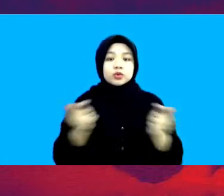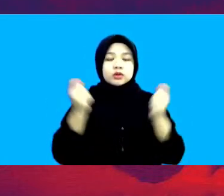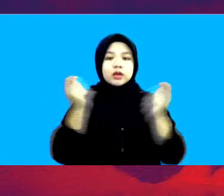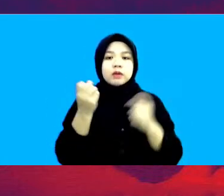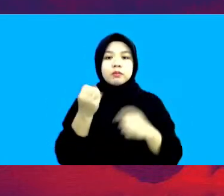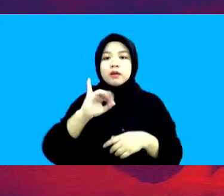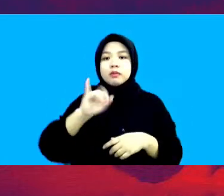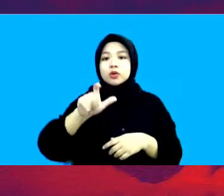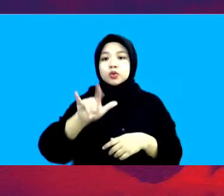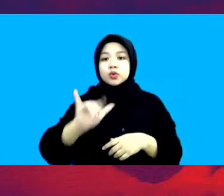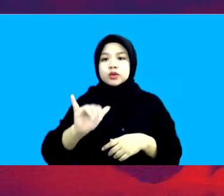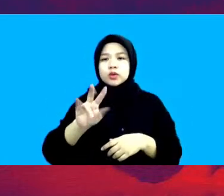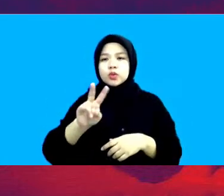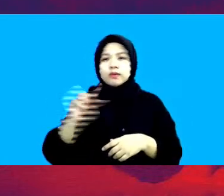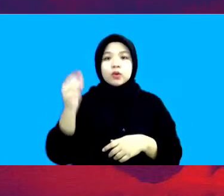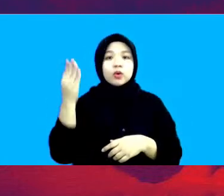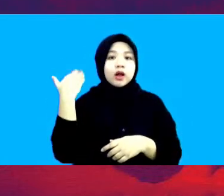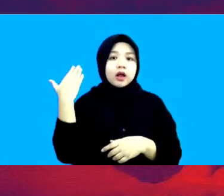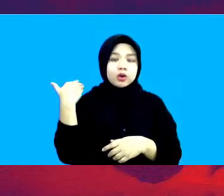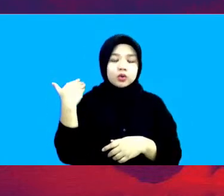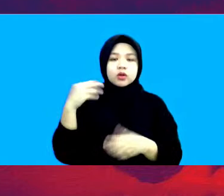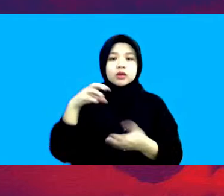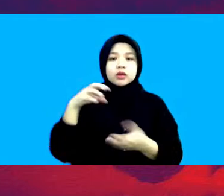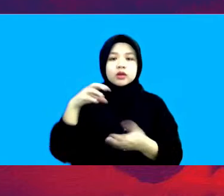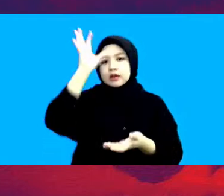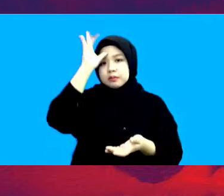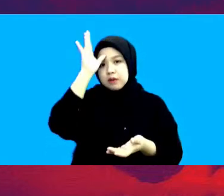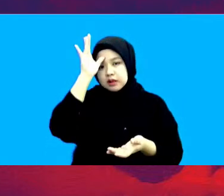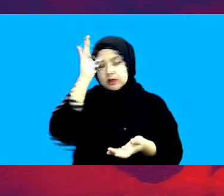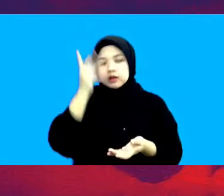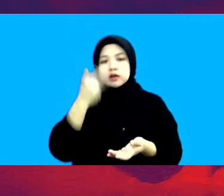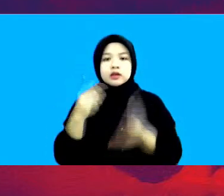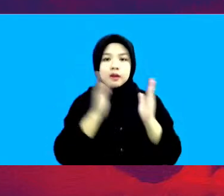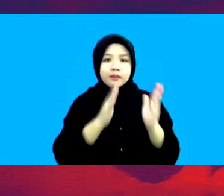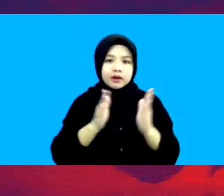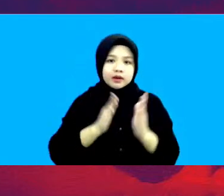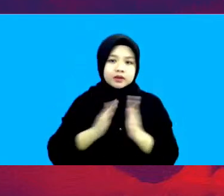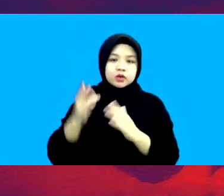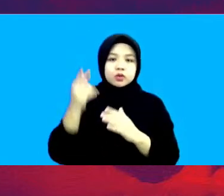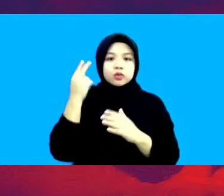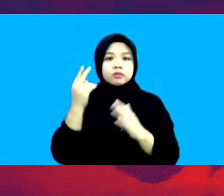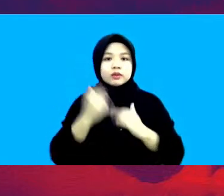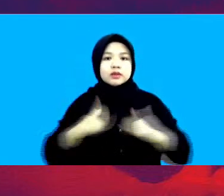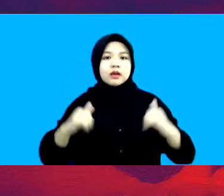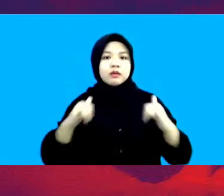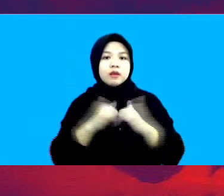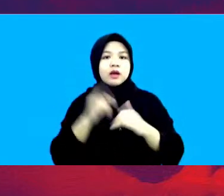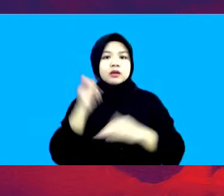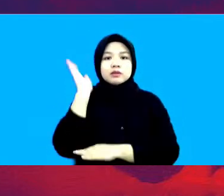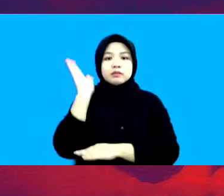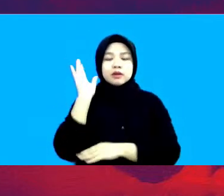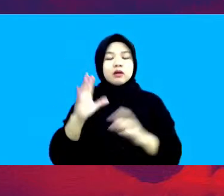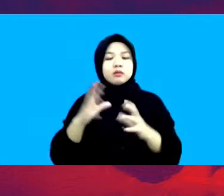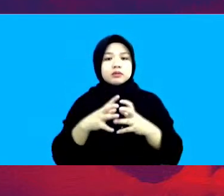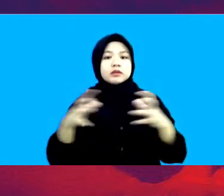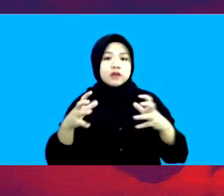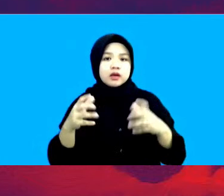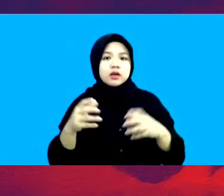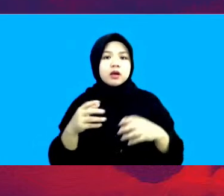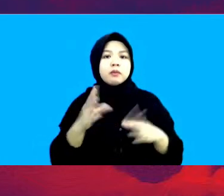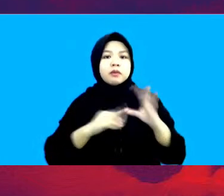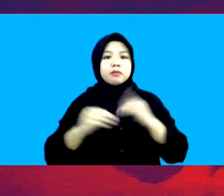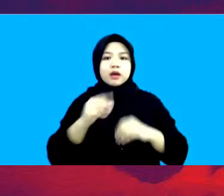weeks ago in Bali, we managed to gather high-level seminars among developed economies and also developing